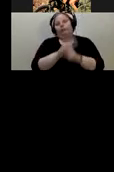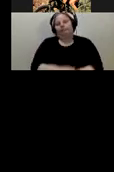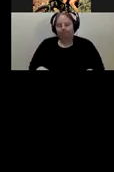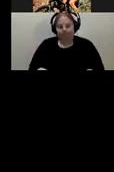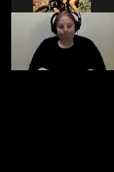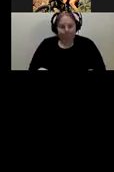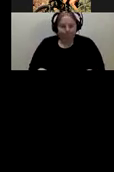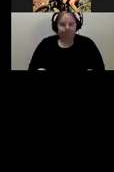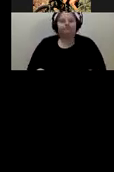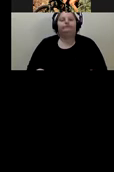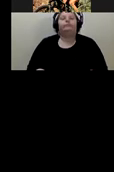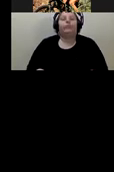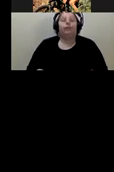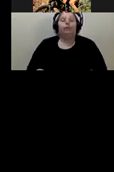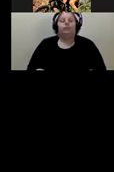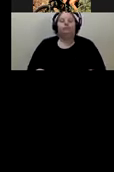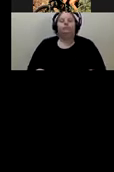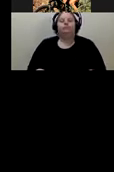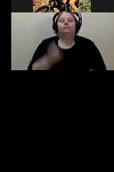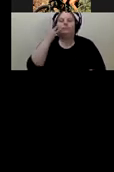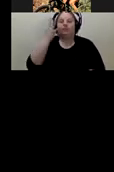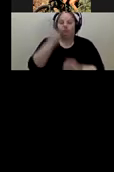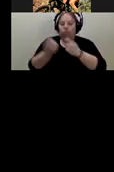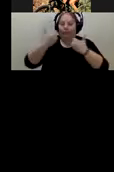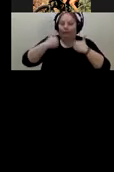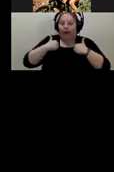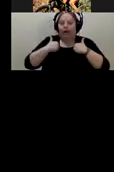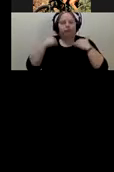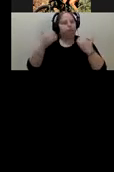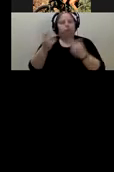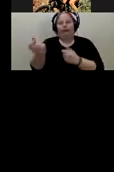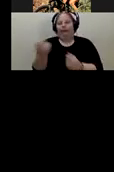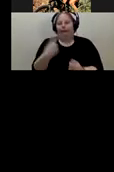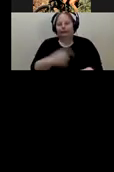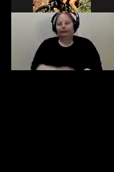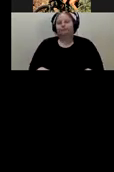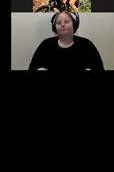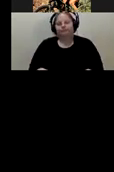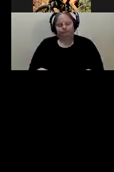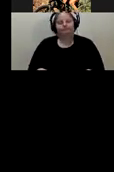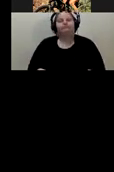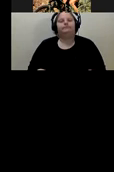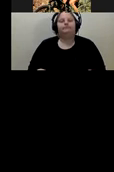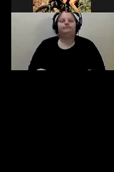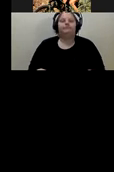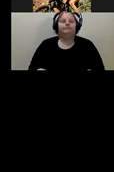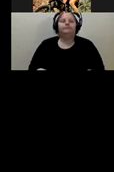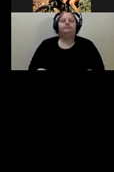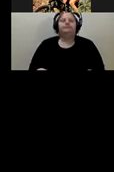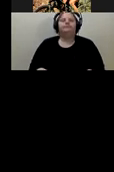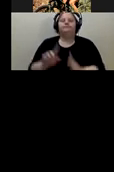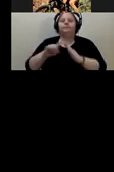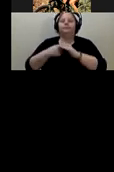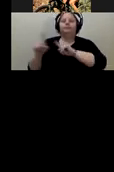All right. And so if you have any questions, just make sure you feel free to ask. All right. So we're going to start off with a